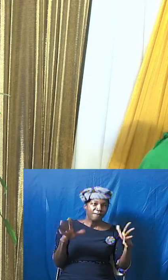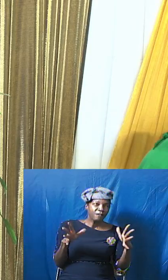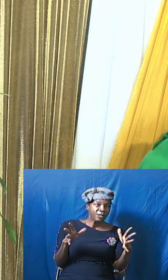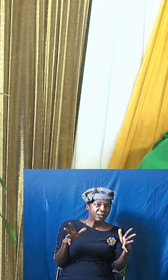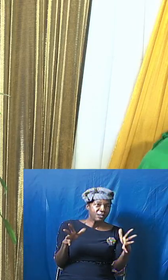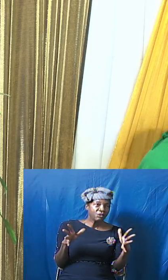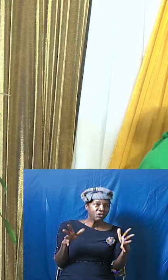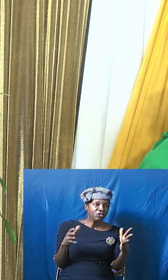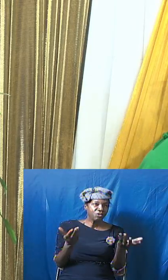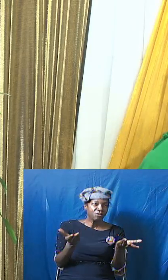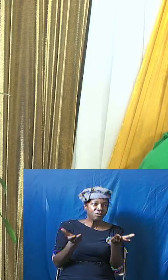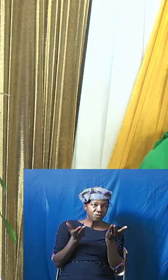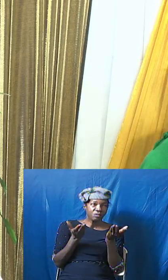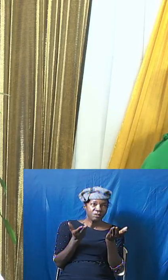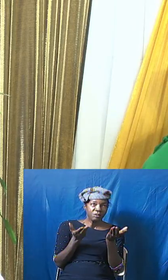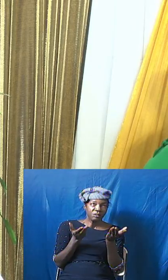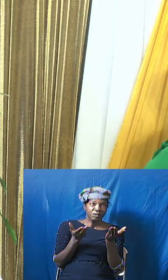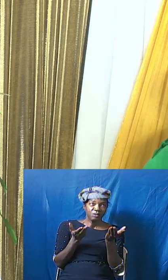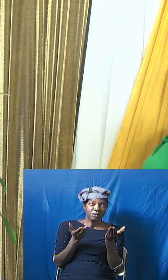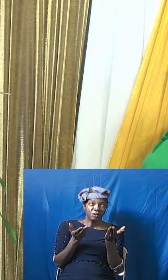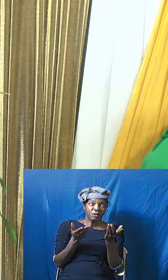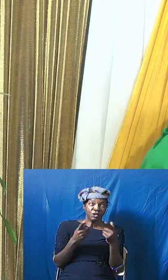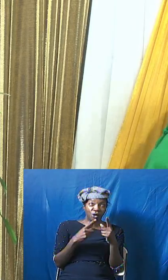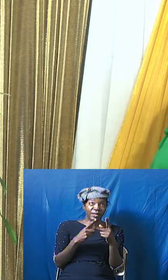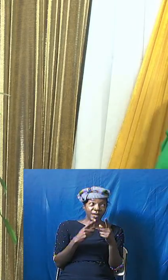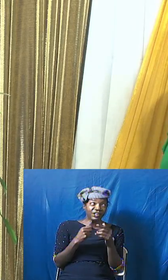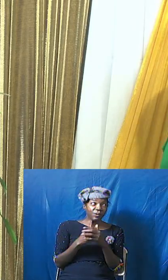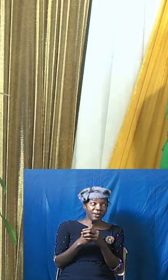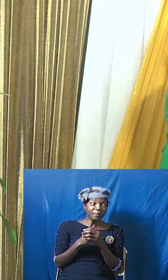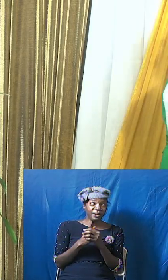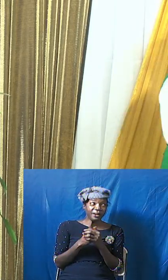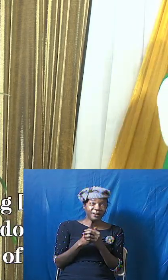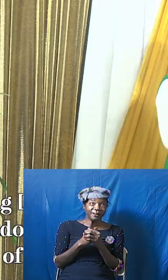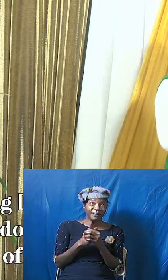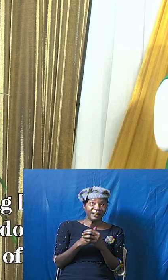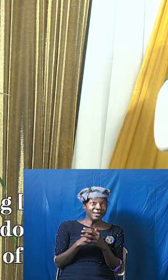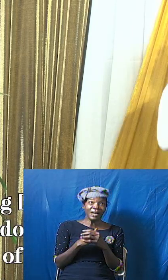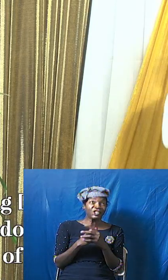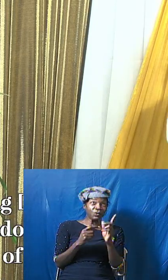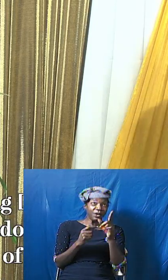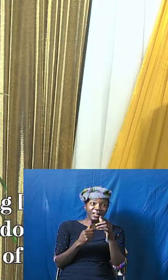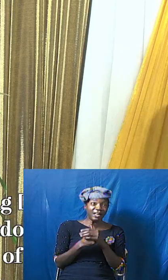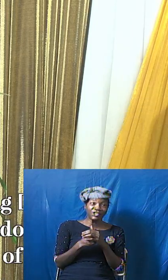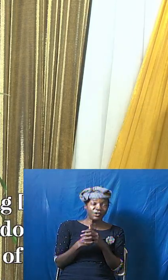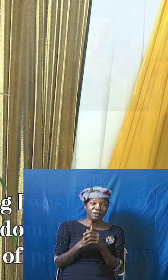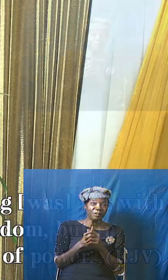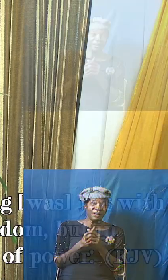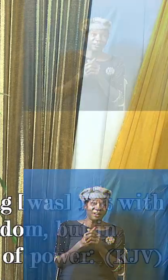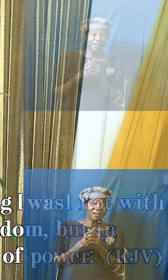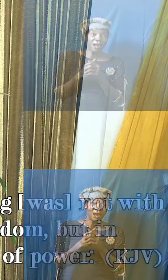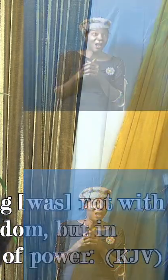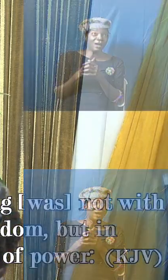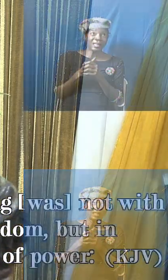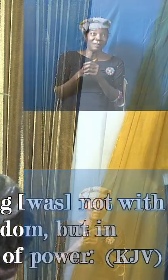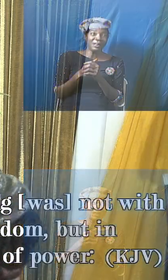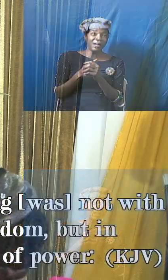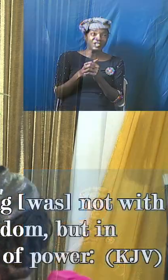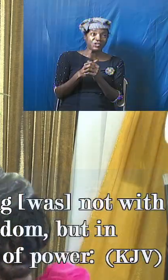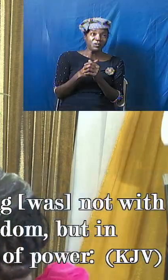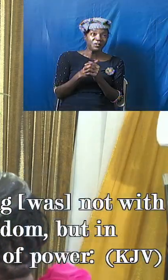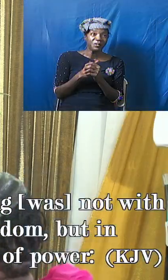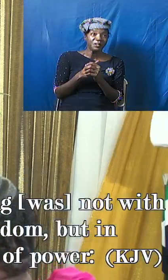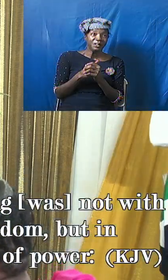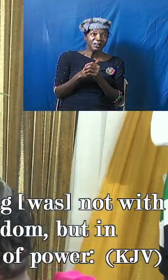We just want to... But read verse 4 again. And my speech and my preaching was not with enticing words of man's